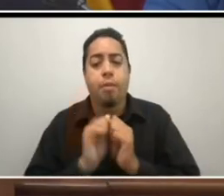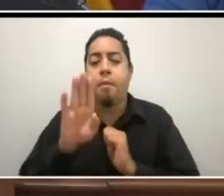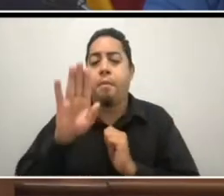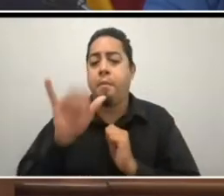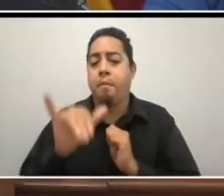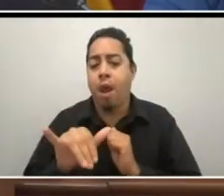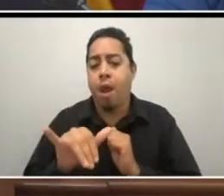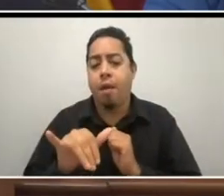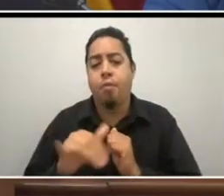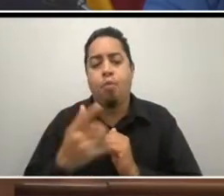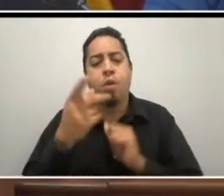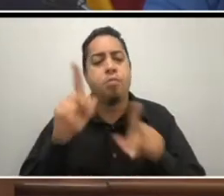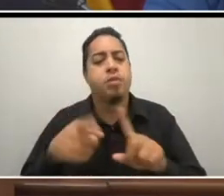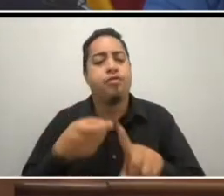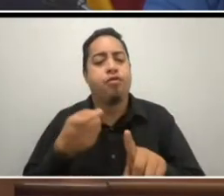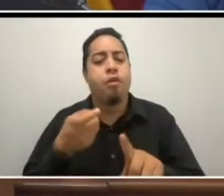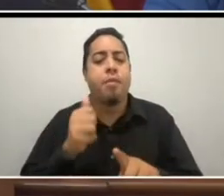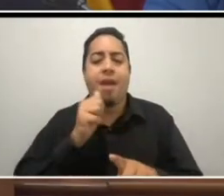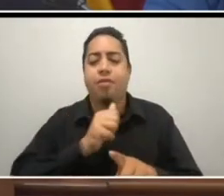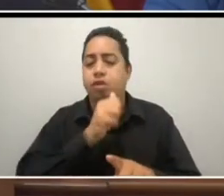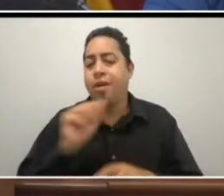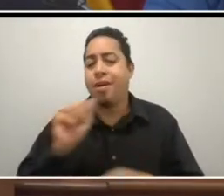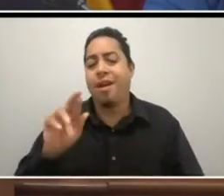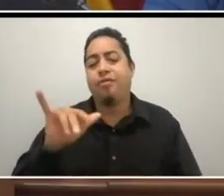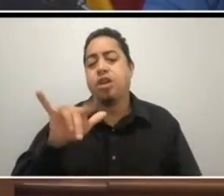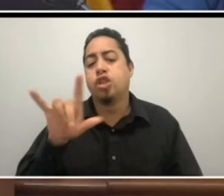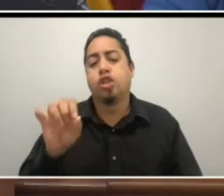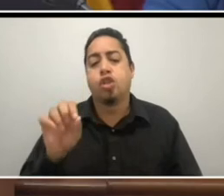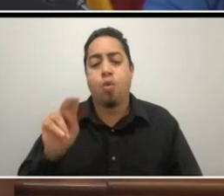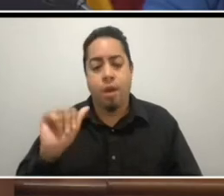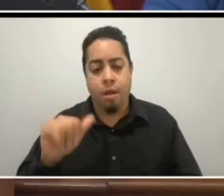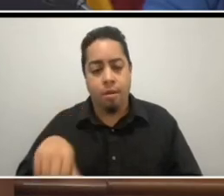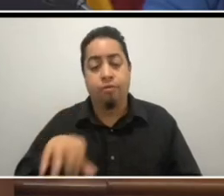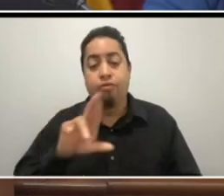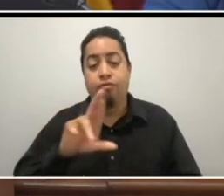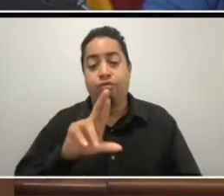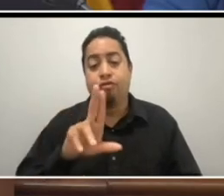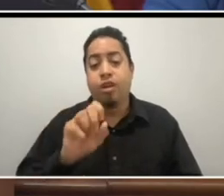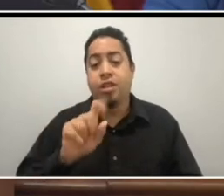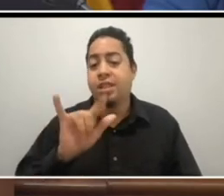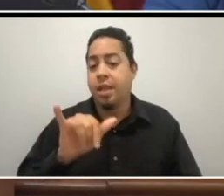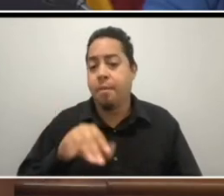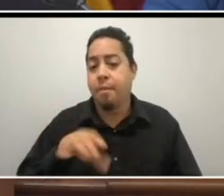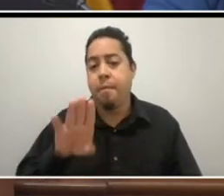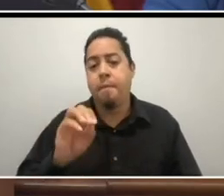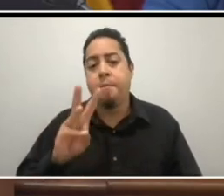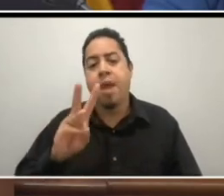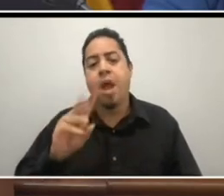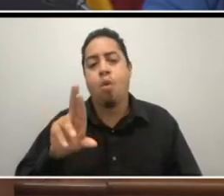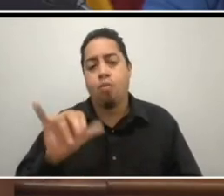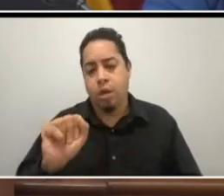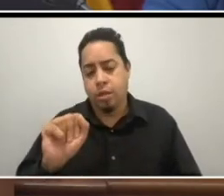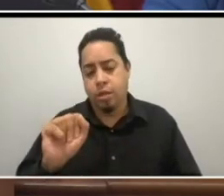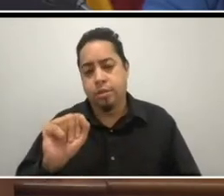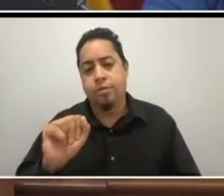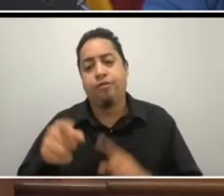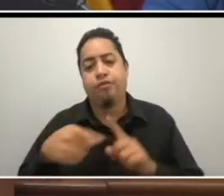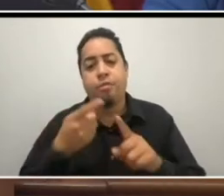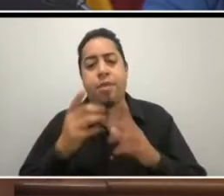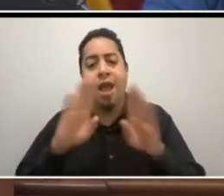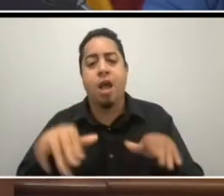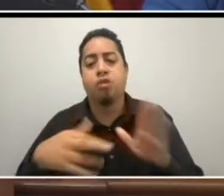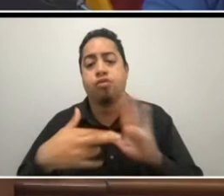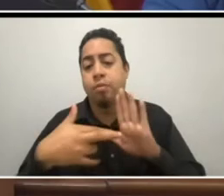Arizona, Rusty Bowers, who's a Republican Speaker of the Arizona House of Representatives. Mr. Bowers was